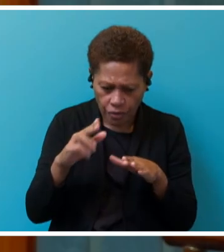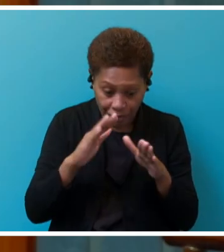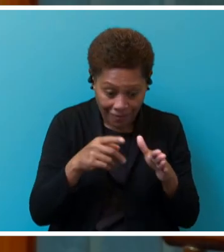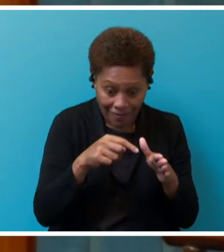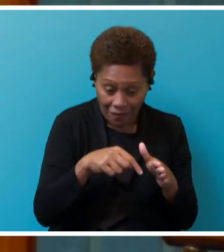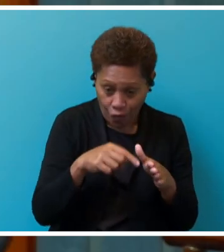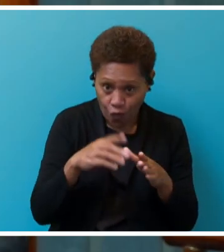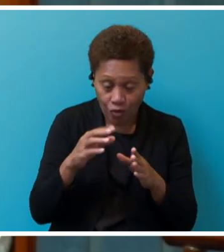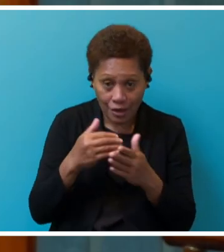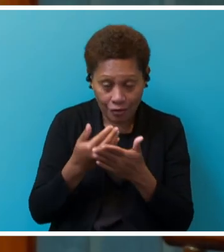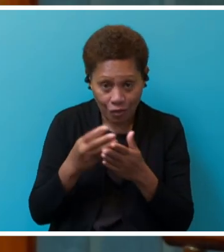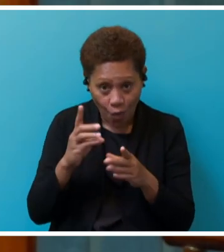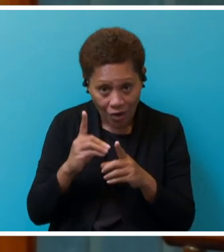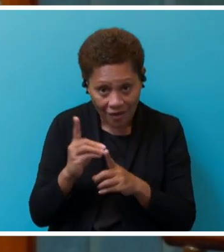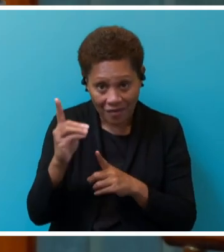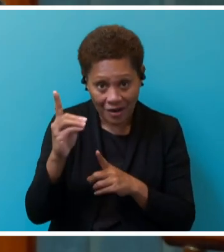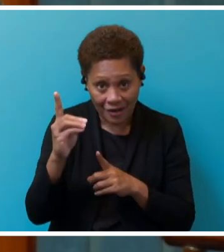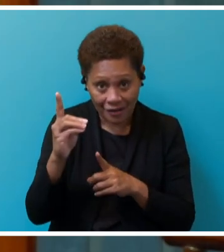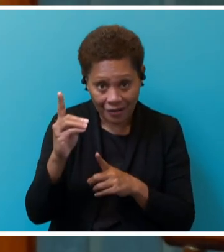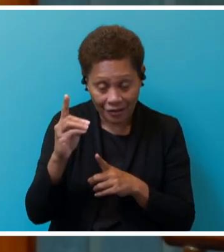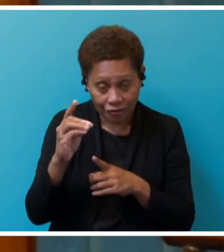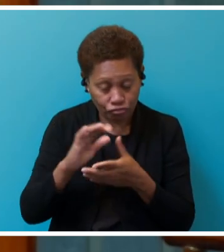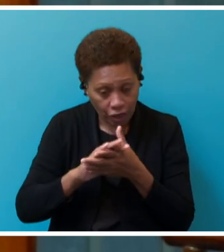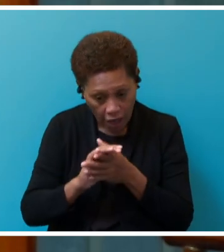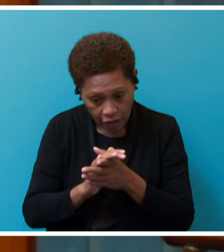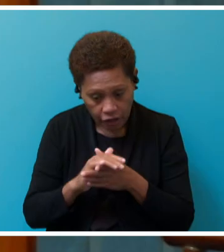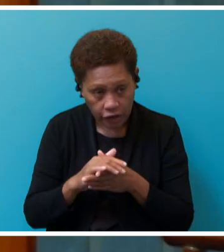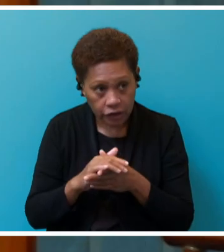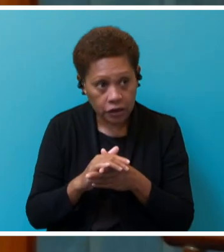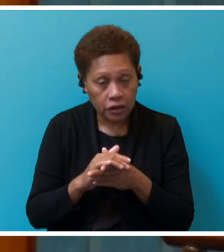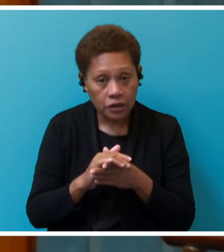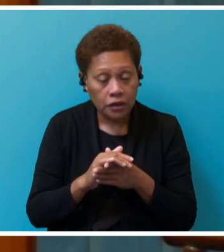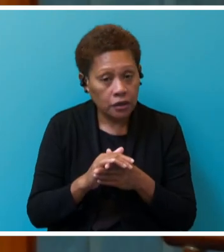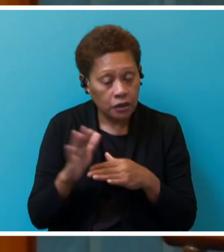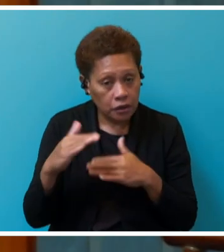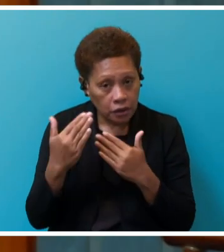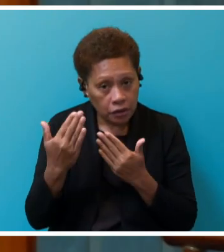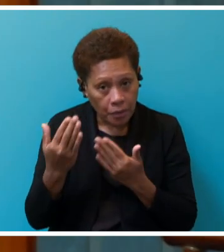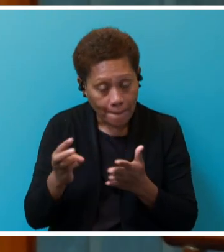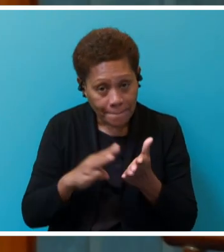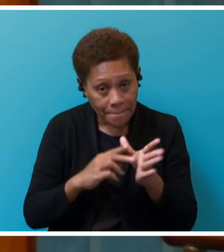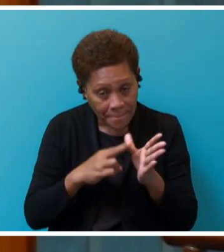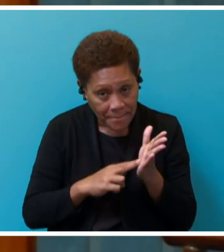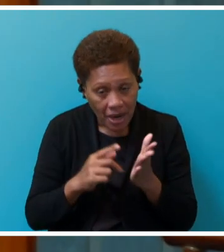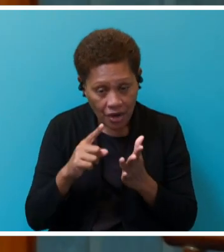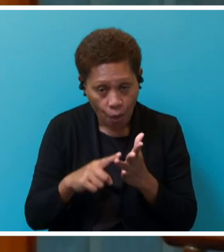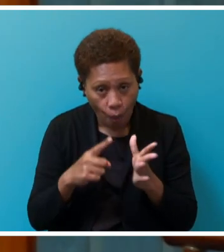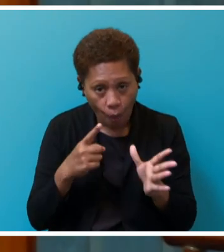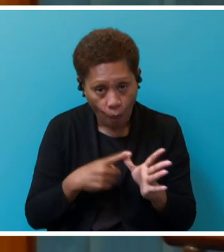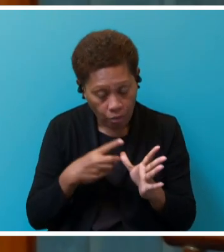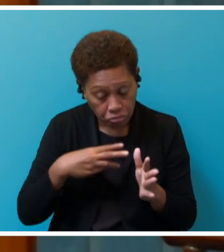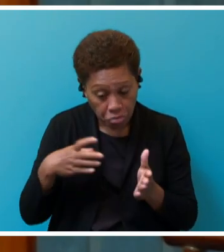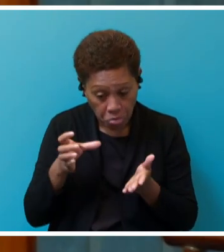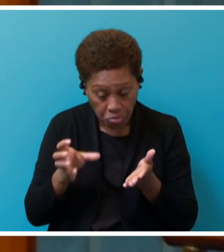wish to acknowledge with deep gratitude the leadership of Honorable Manuel Kamkamida, the former Minister for